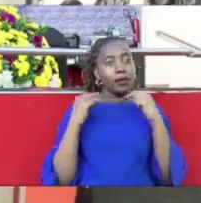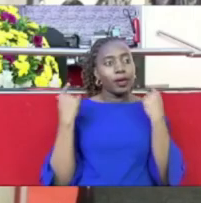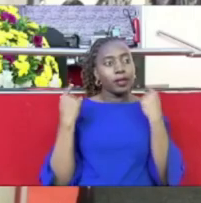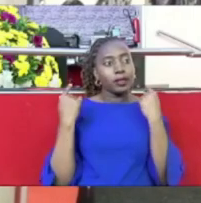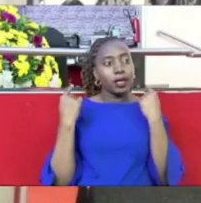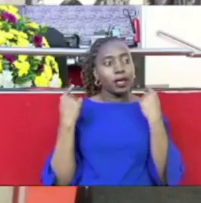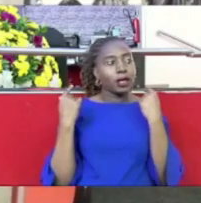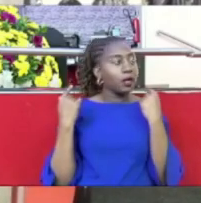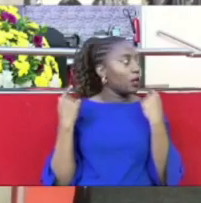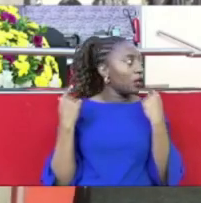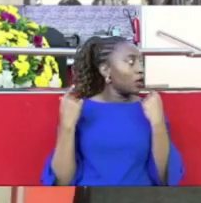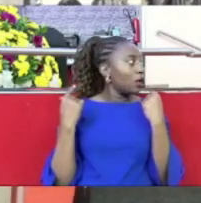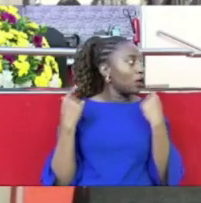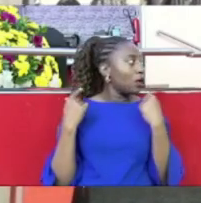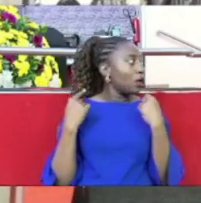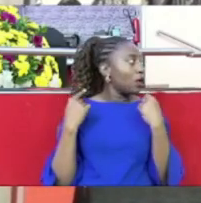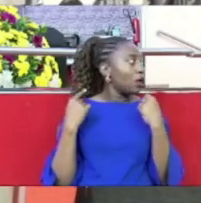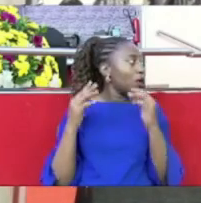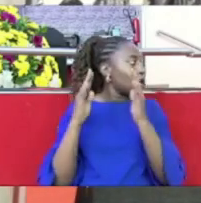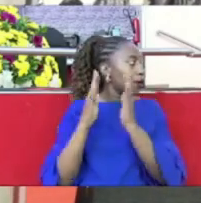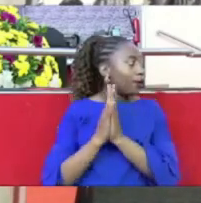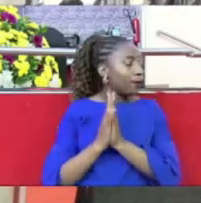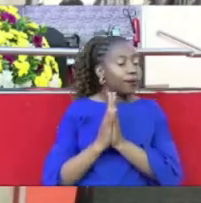and pray with somebody for salvation.